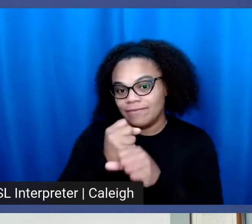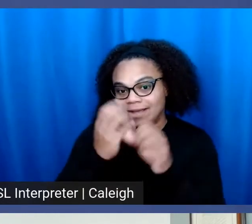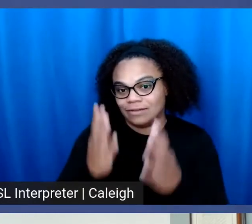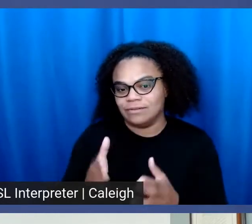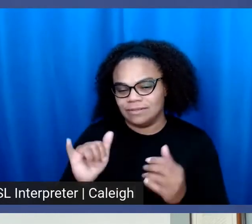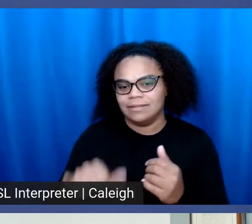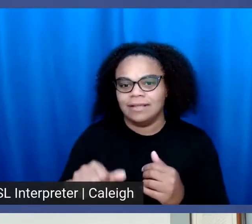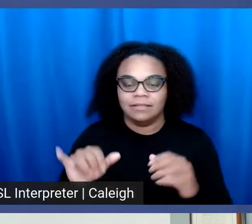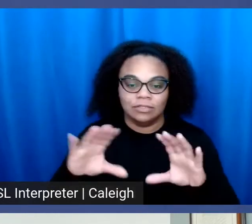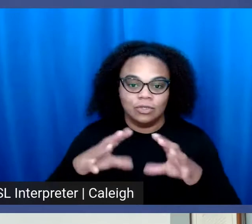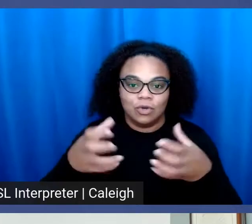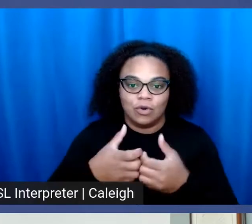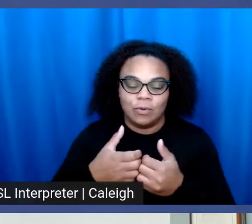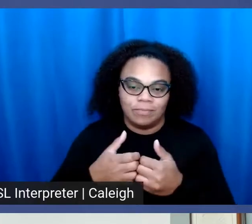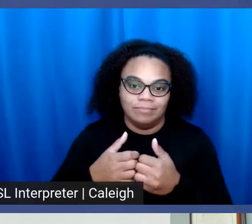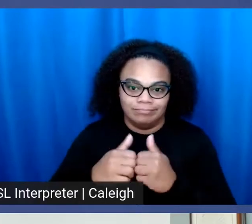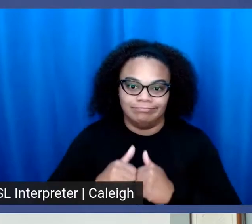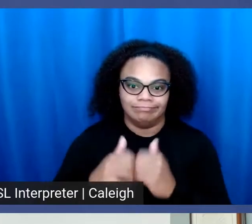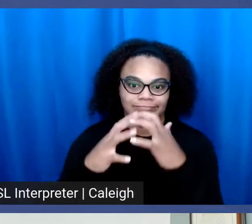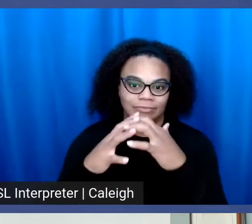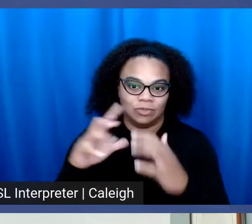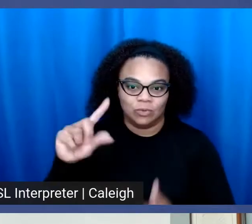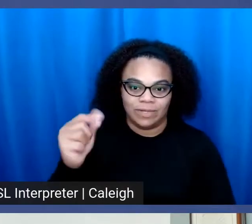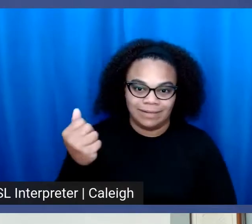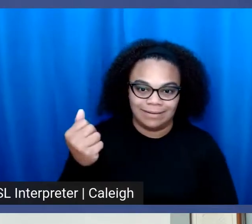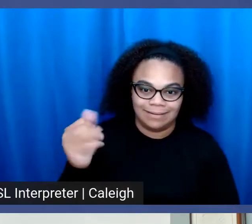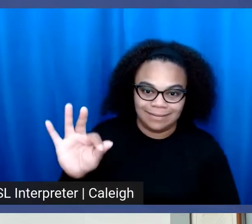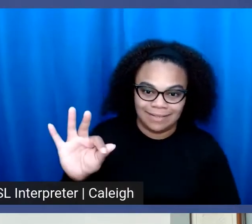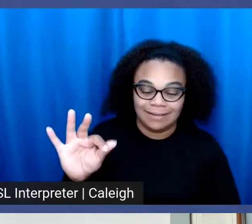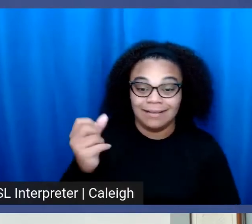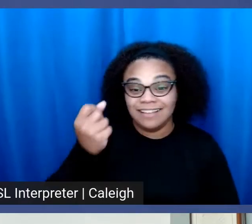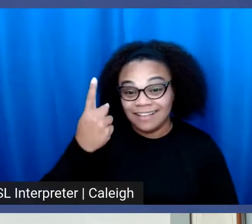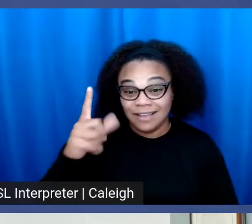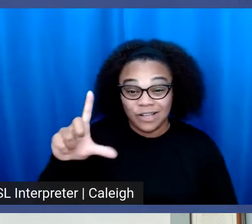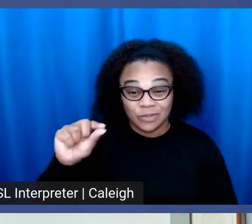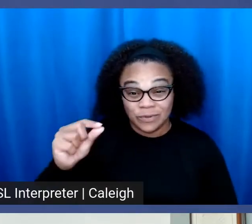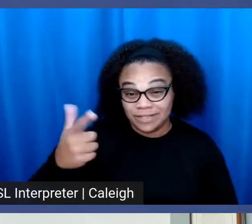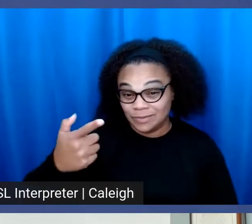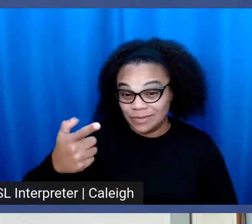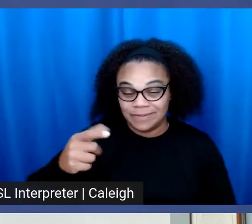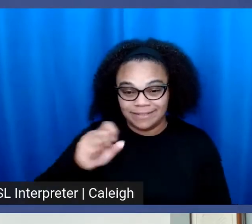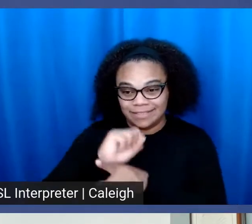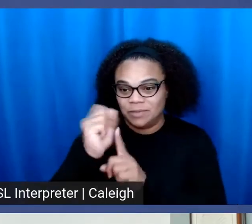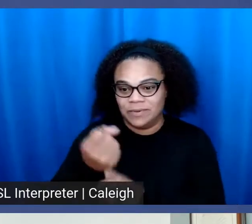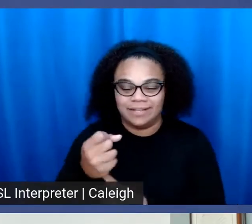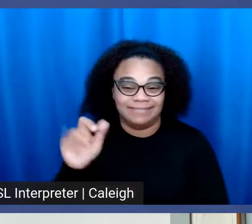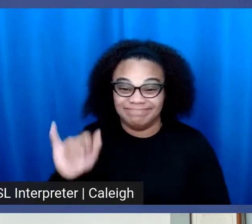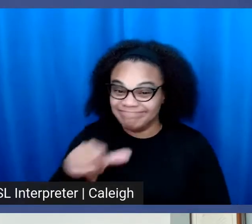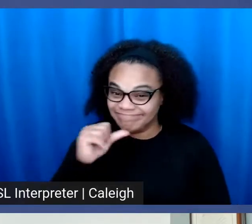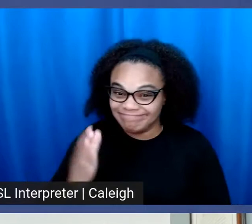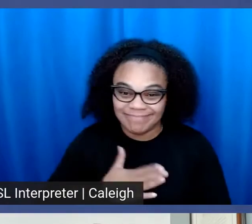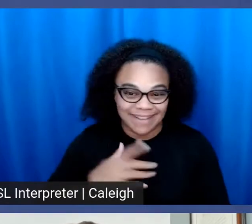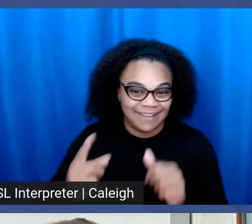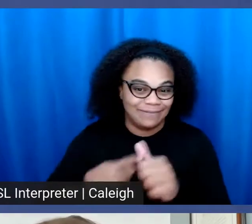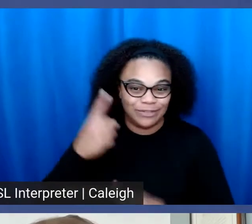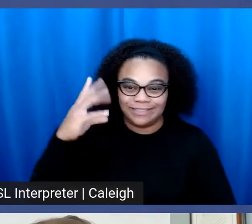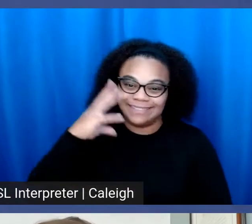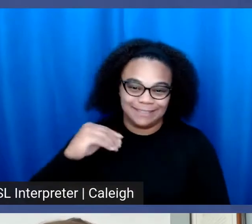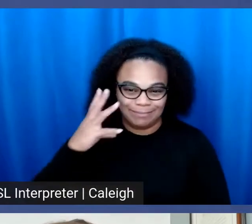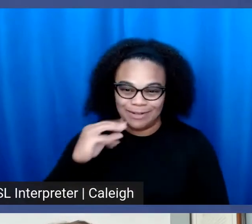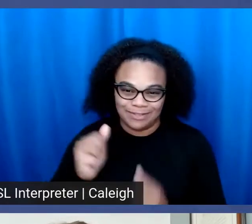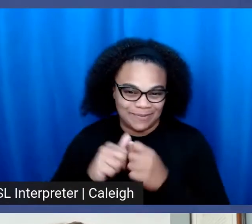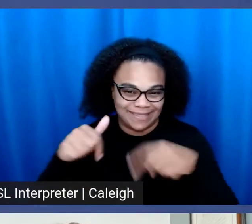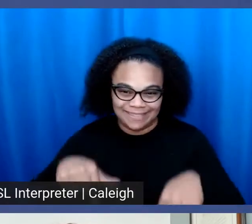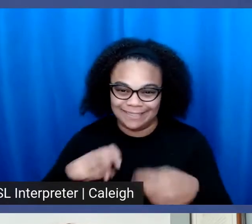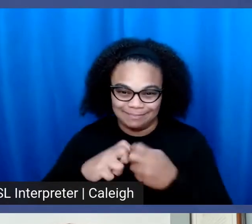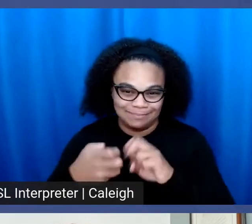in 2019. I'm sad to say that this 2021 situation was not my first experience with this. In